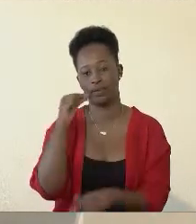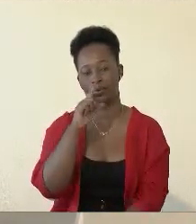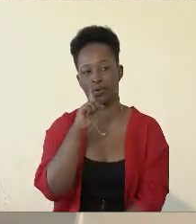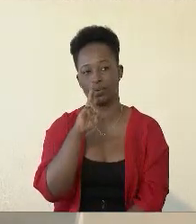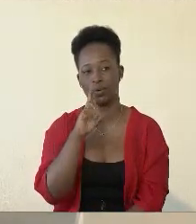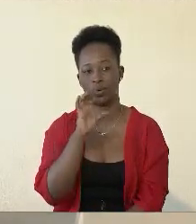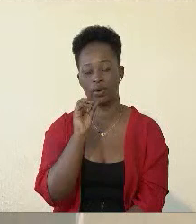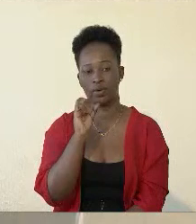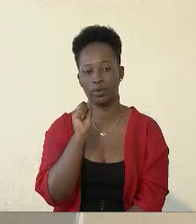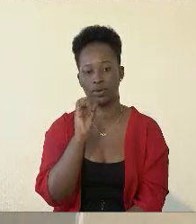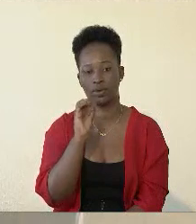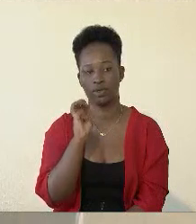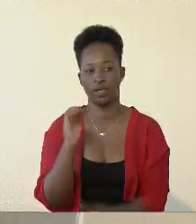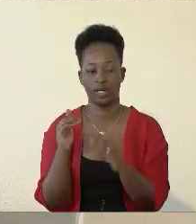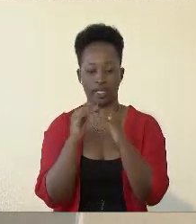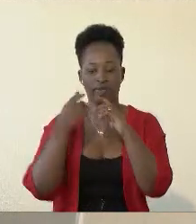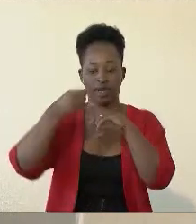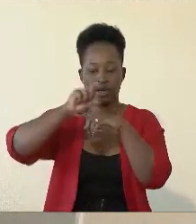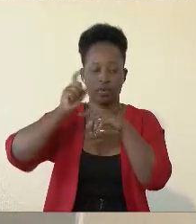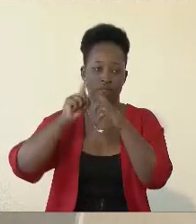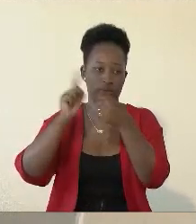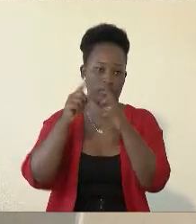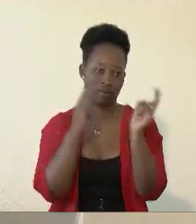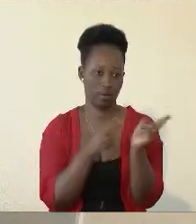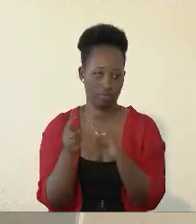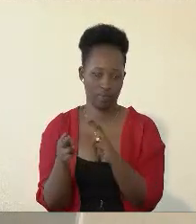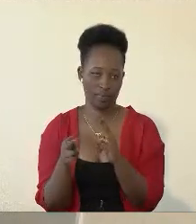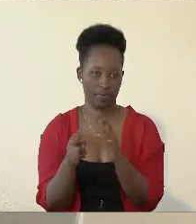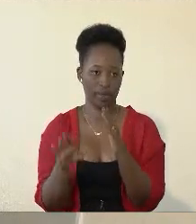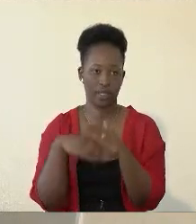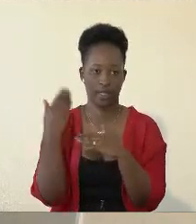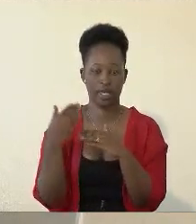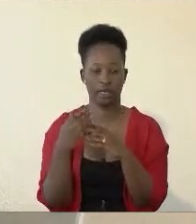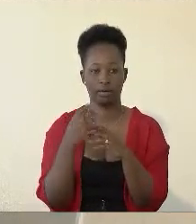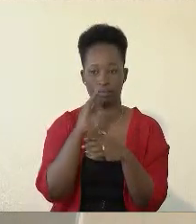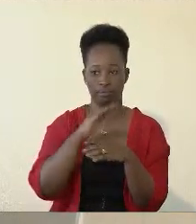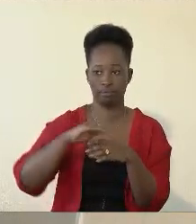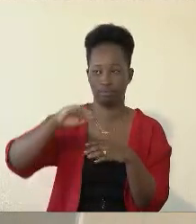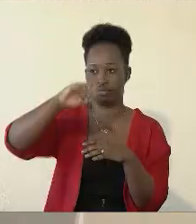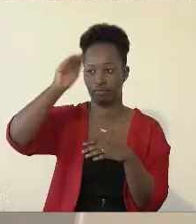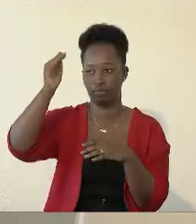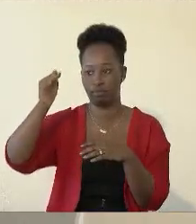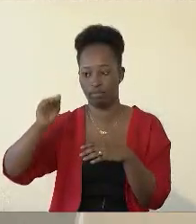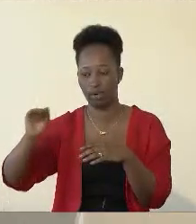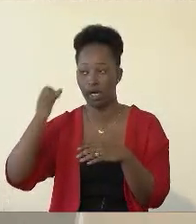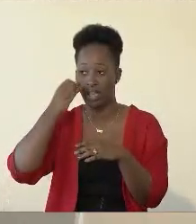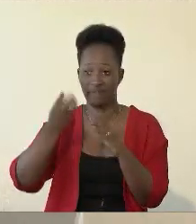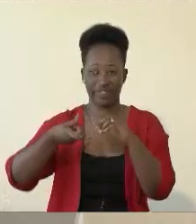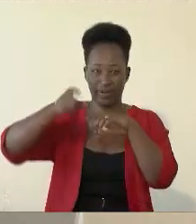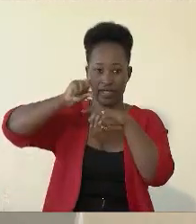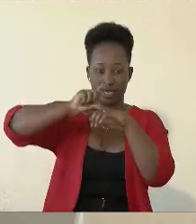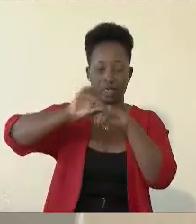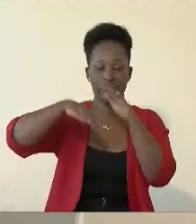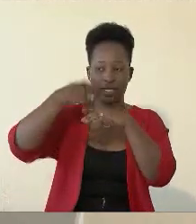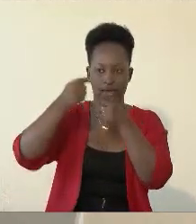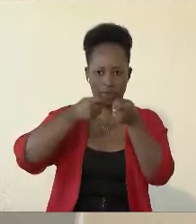to normal. What happens? The body has to do by all means to take it back to the normal size. Let me have another